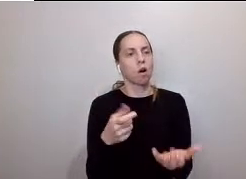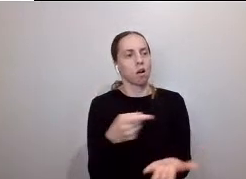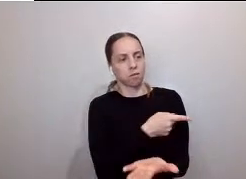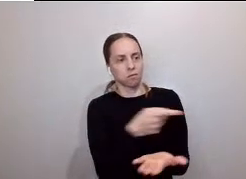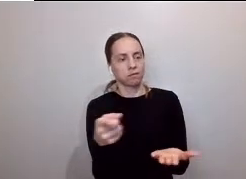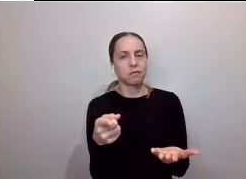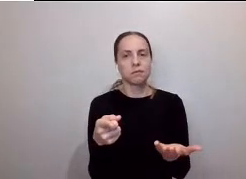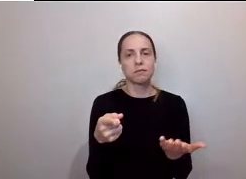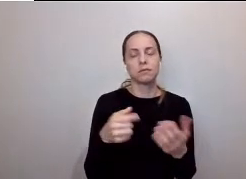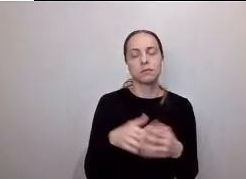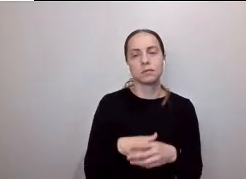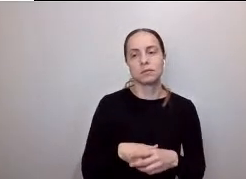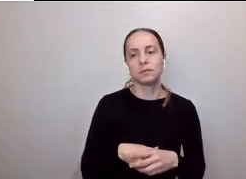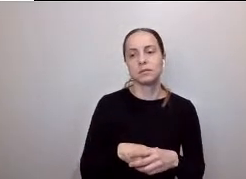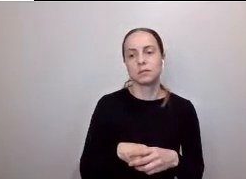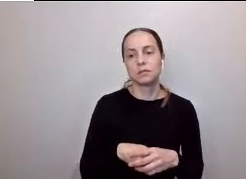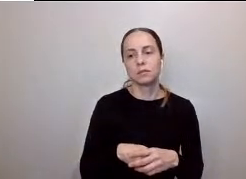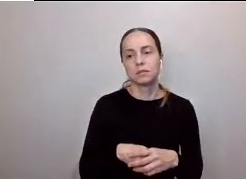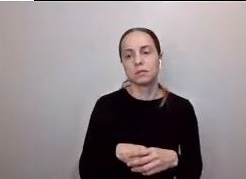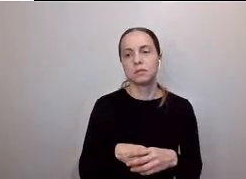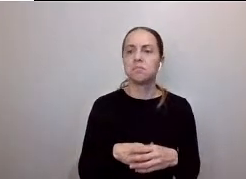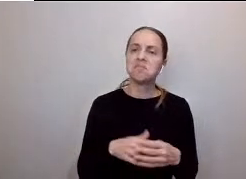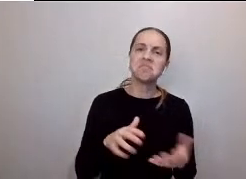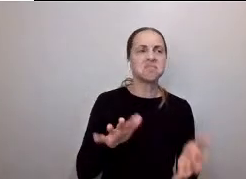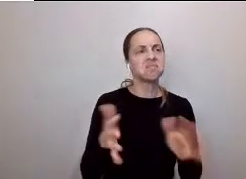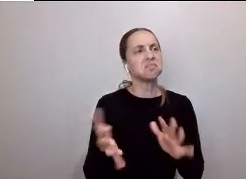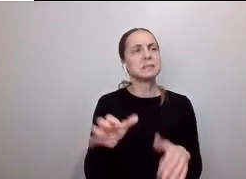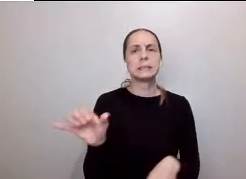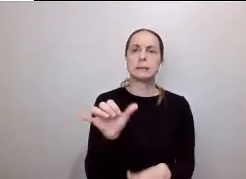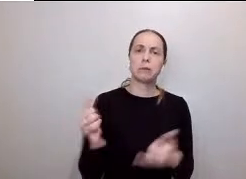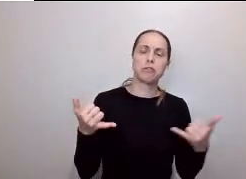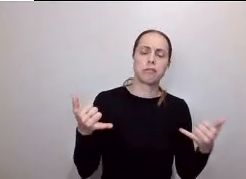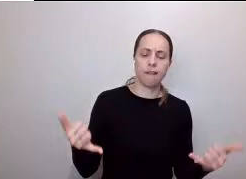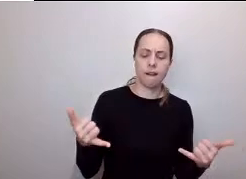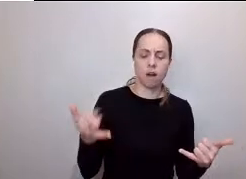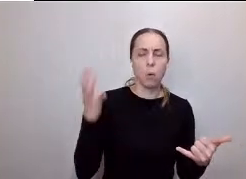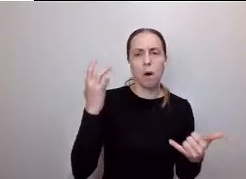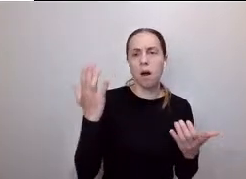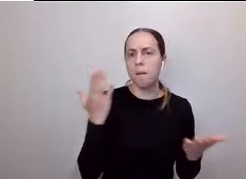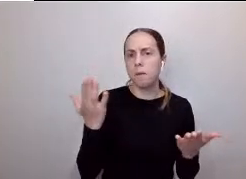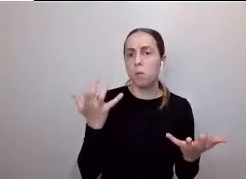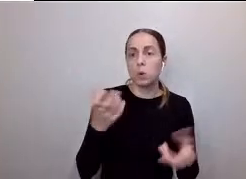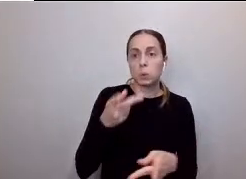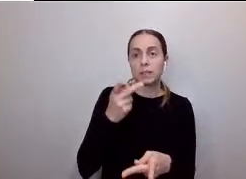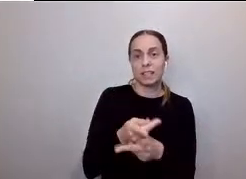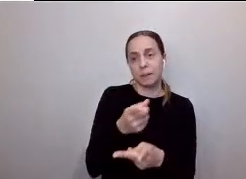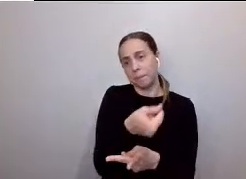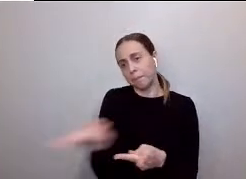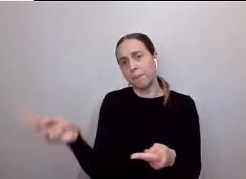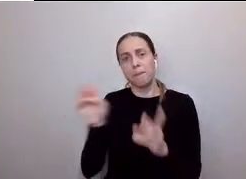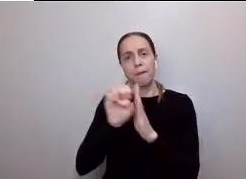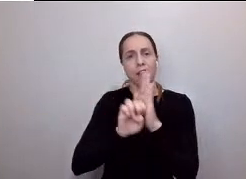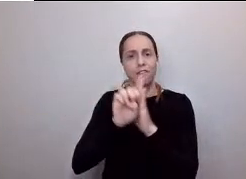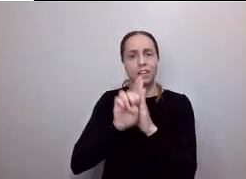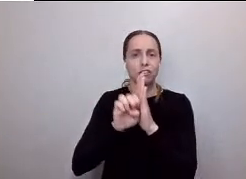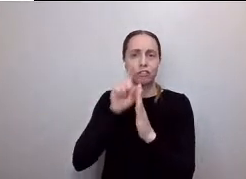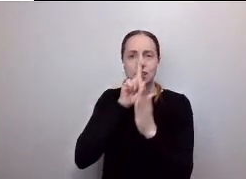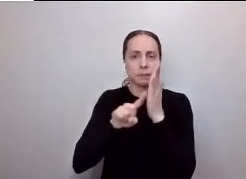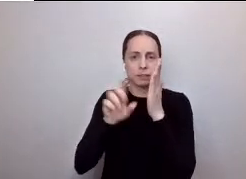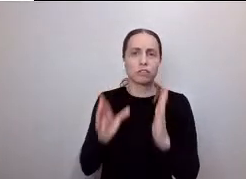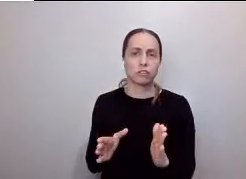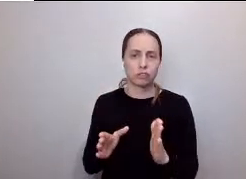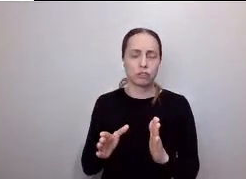and it's somewhat similar now to why we might want to keep these. We have an opportunity when we have them that we can enforce